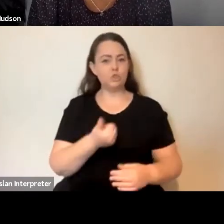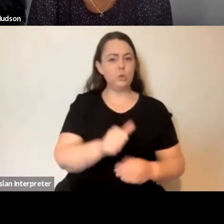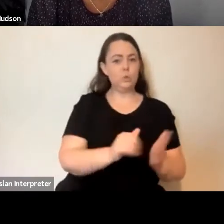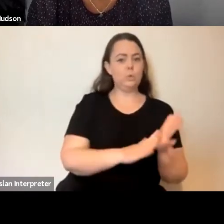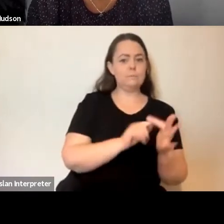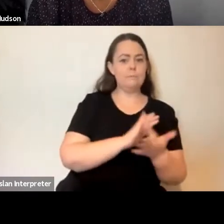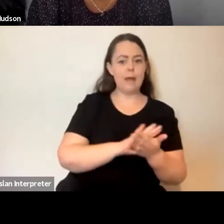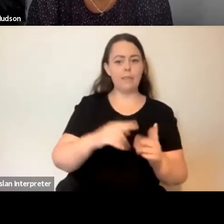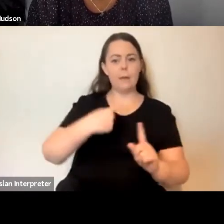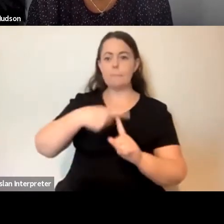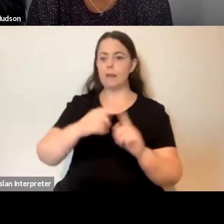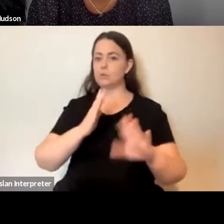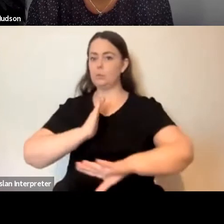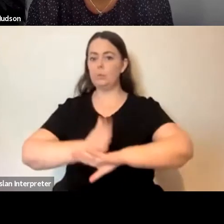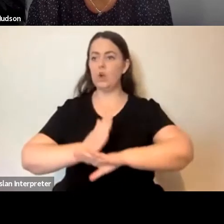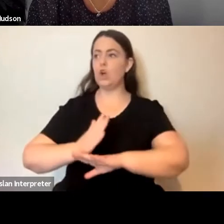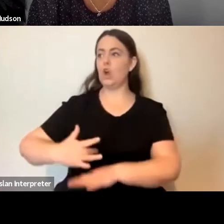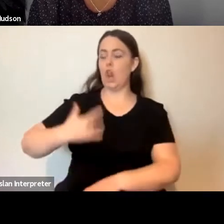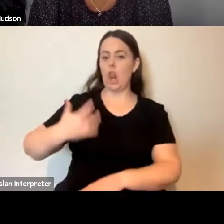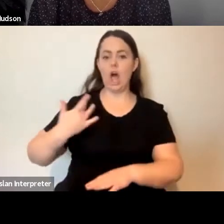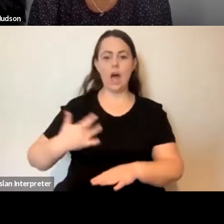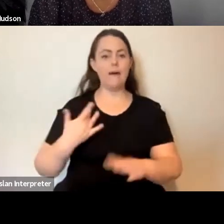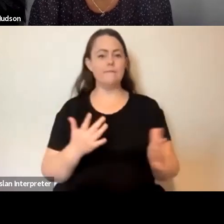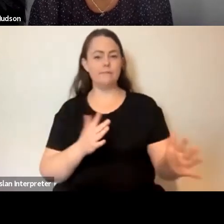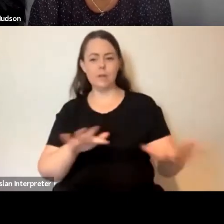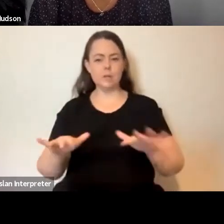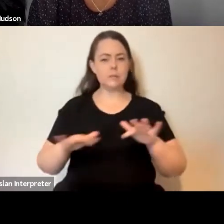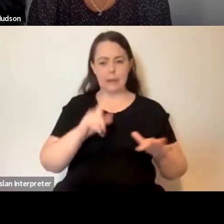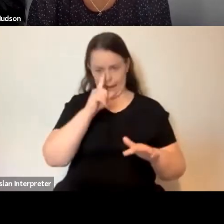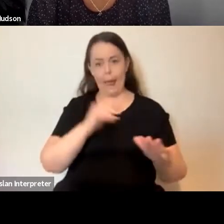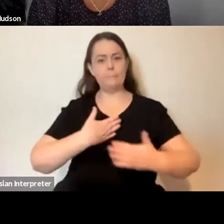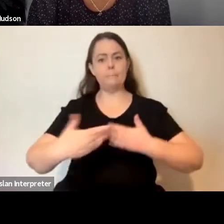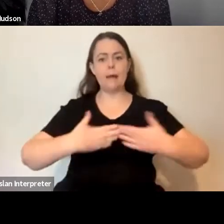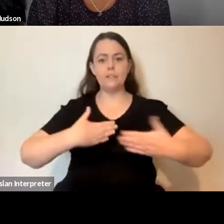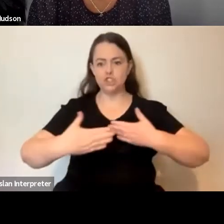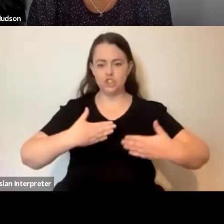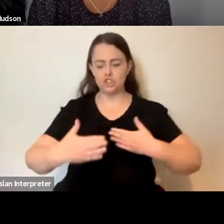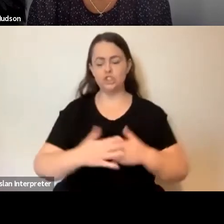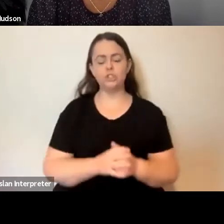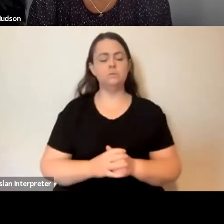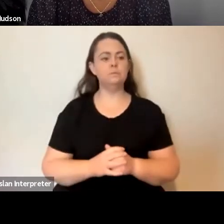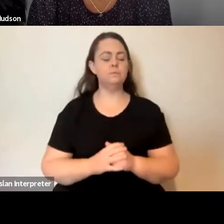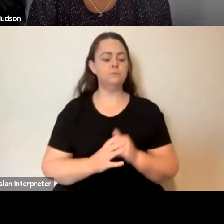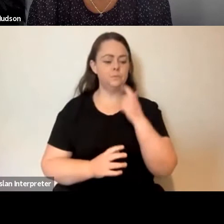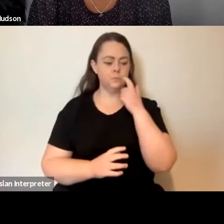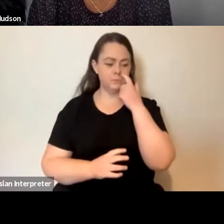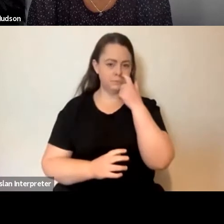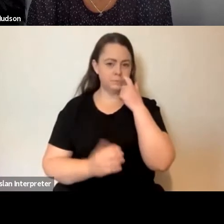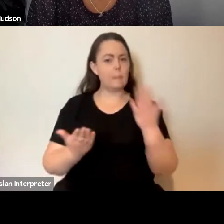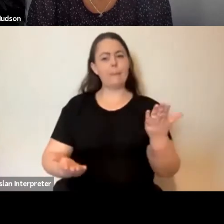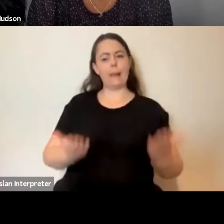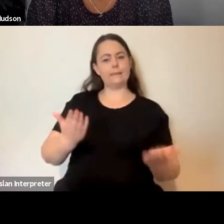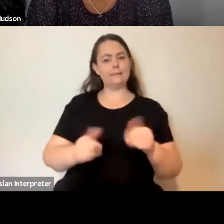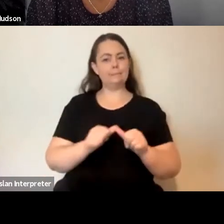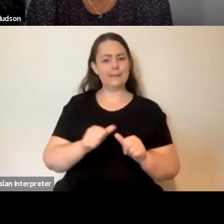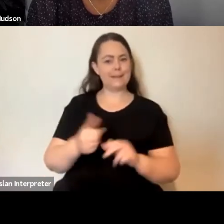may well have been using methamphetamine, but perhaps able to manage it better amongst other things that they were